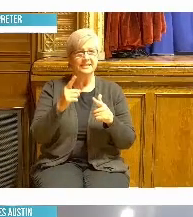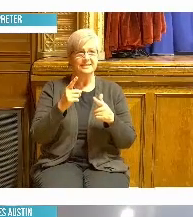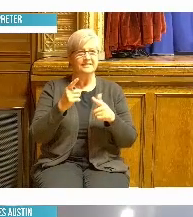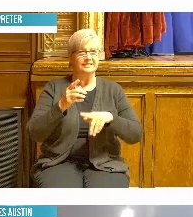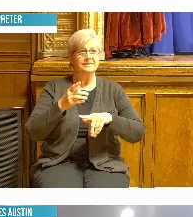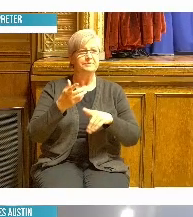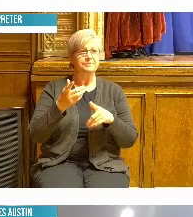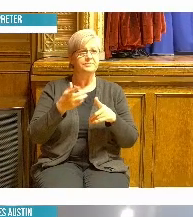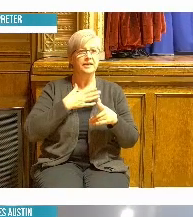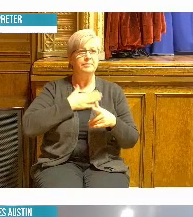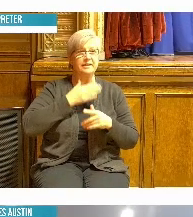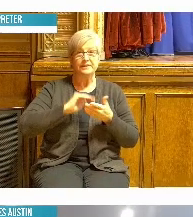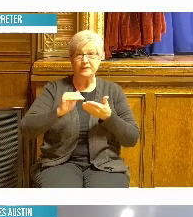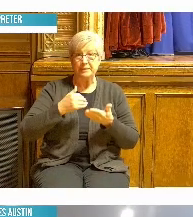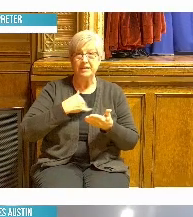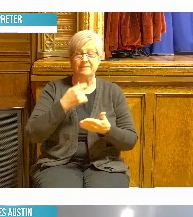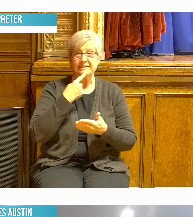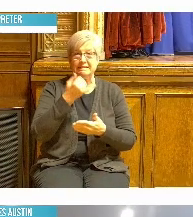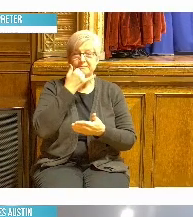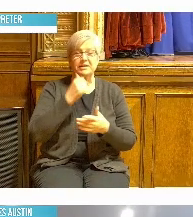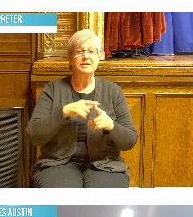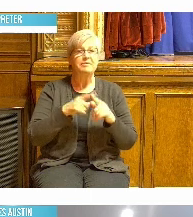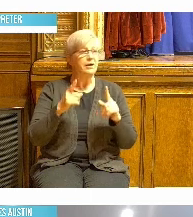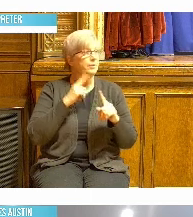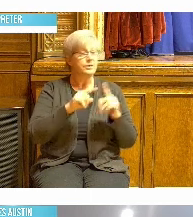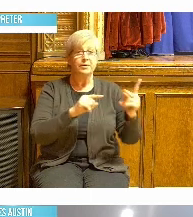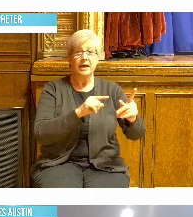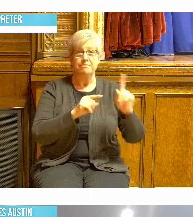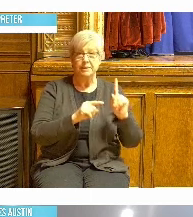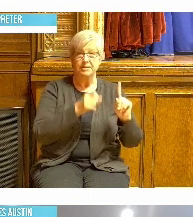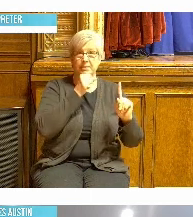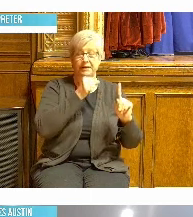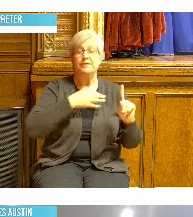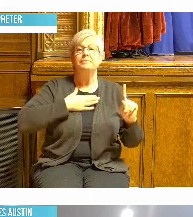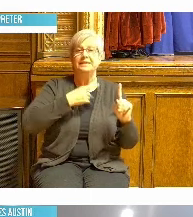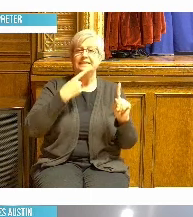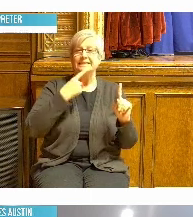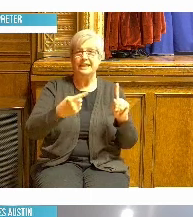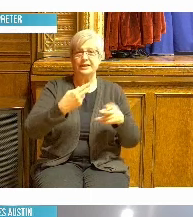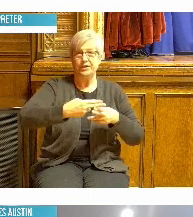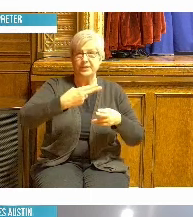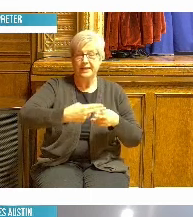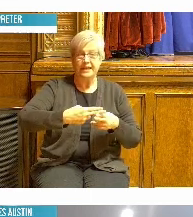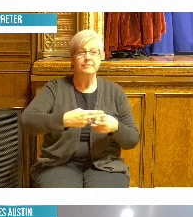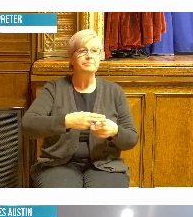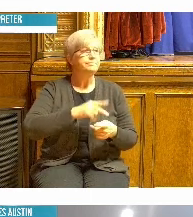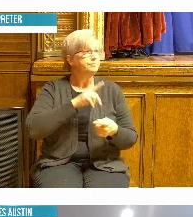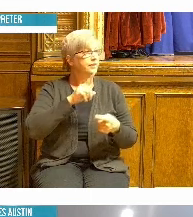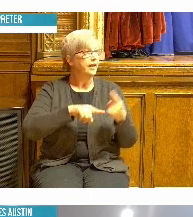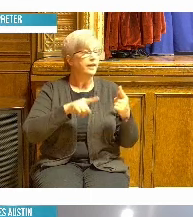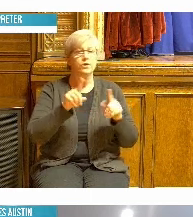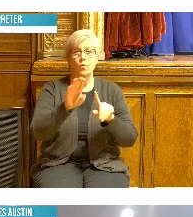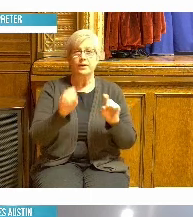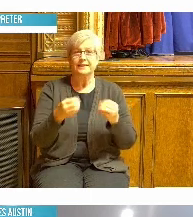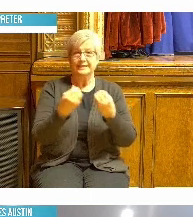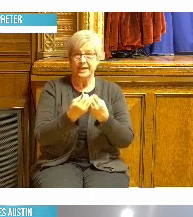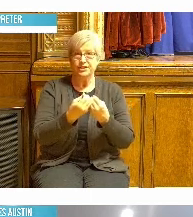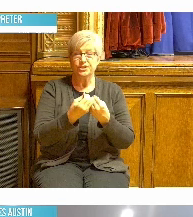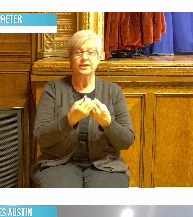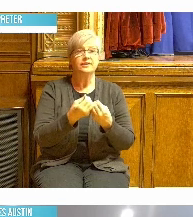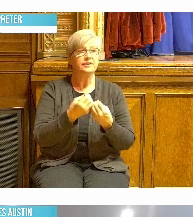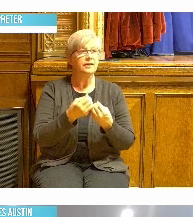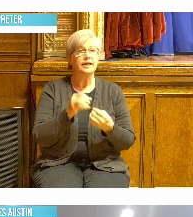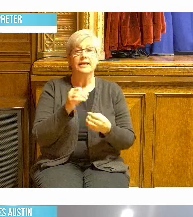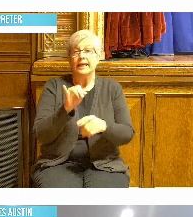advance. Please forgive me, but certainly when you come to the microphone, please submit your name and the organization that you're